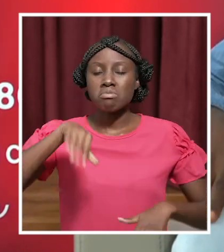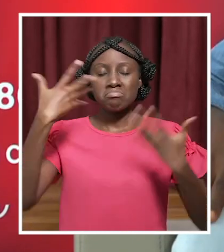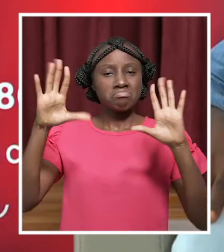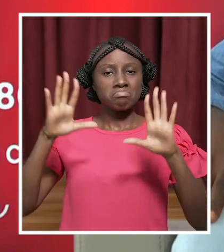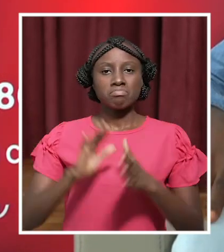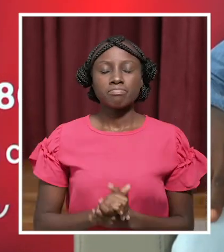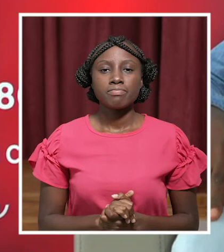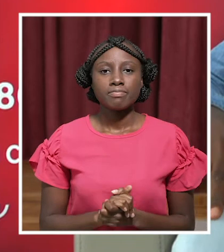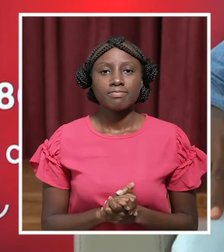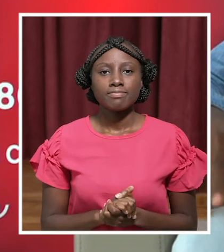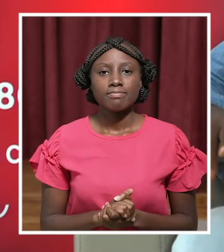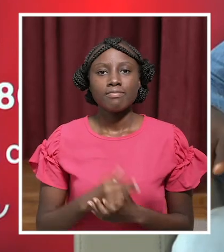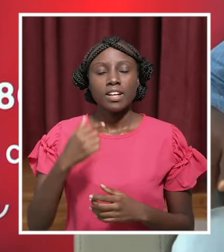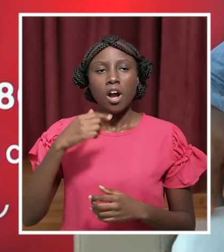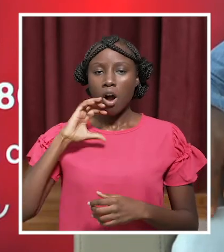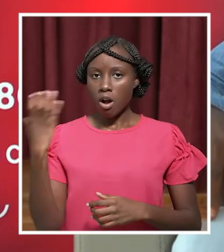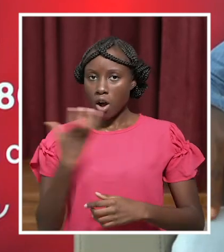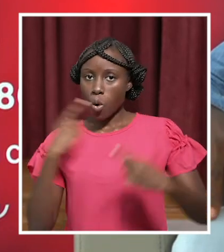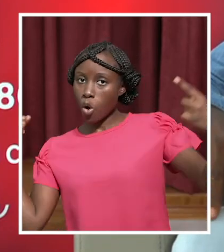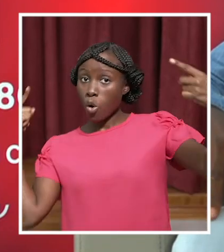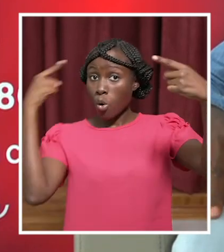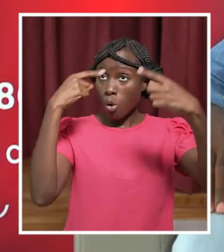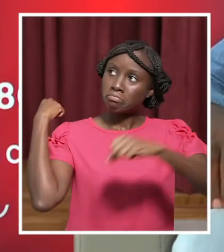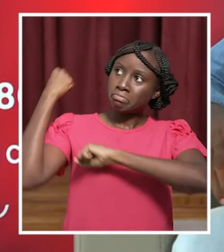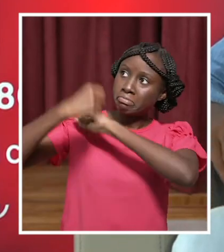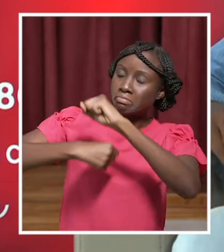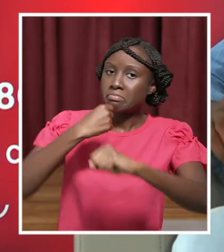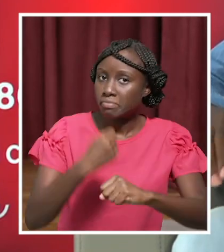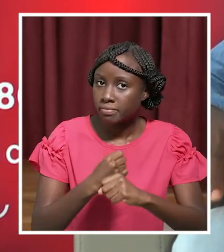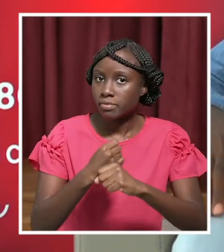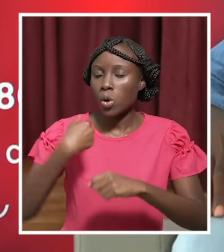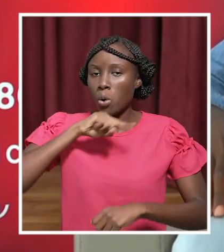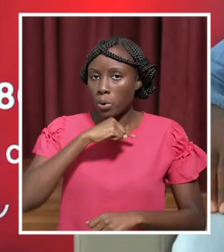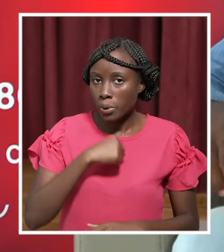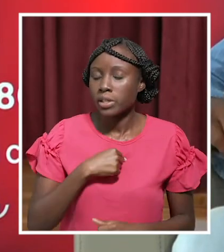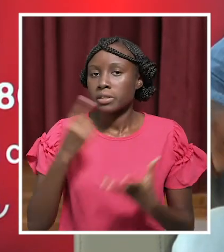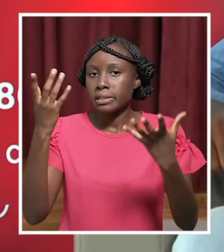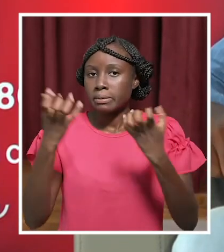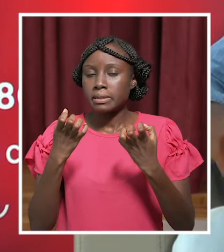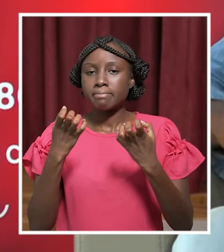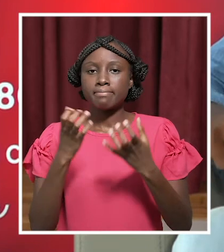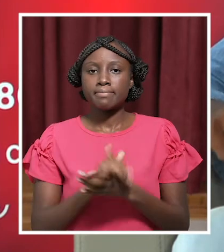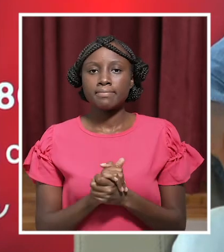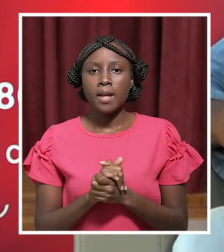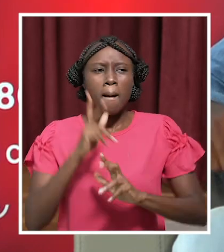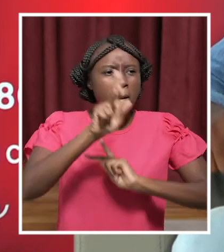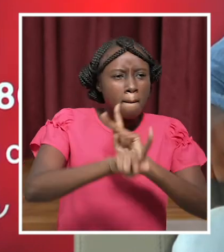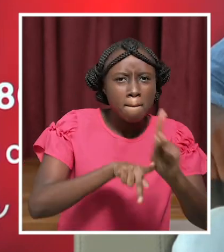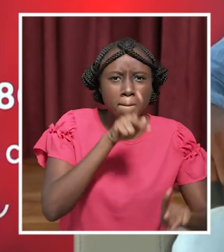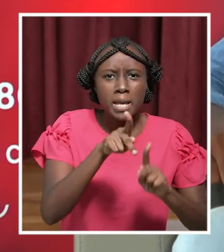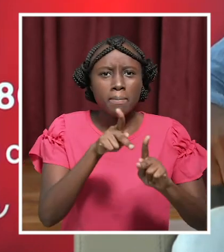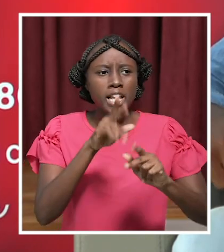think that's what our mandate has been over the years, to generally being able to equip the people with the